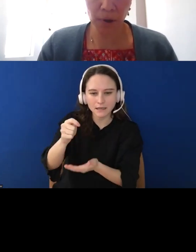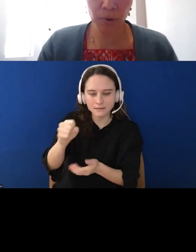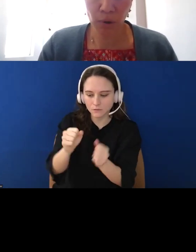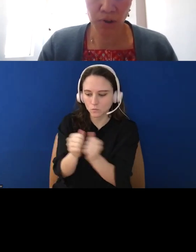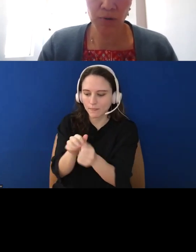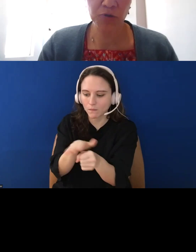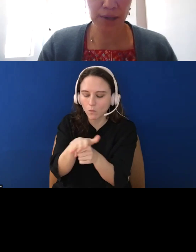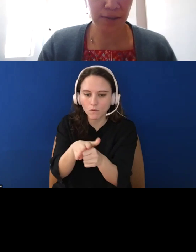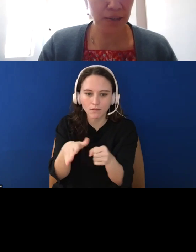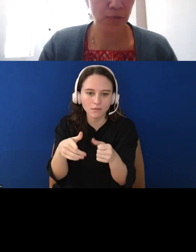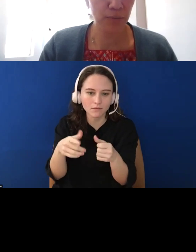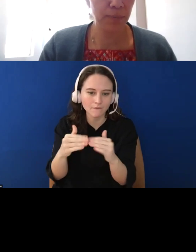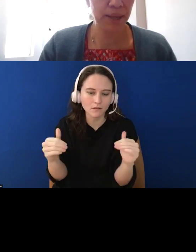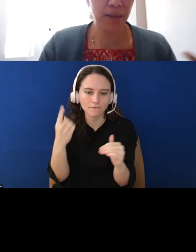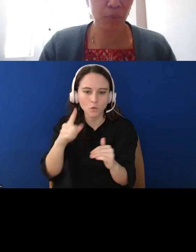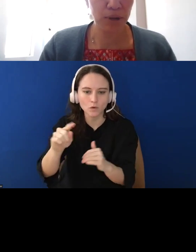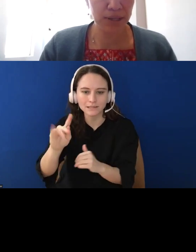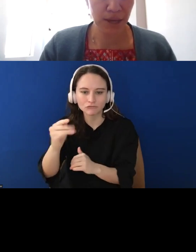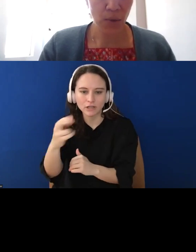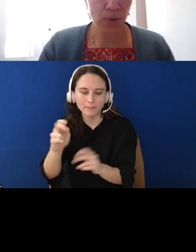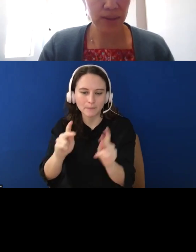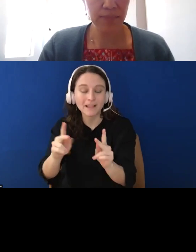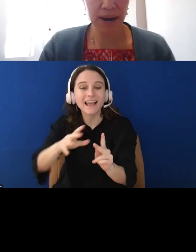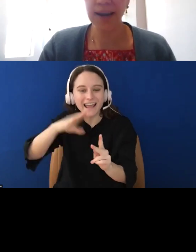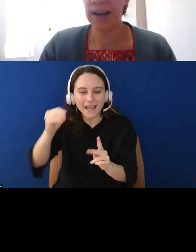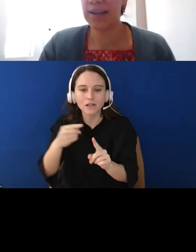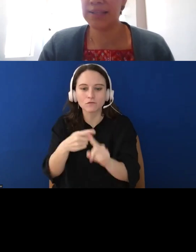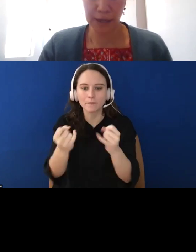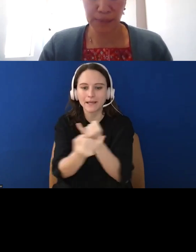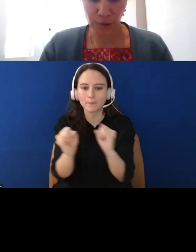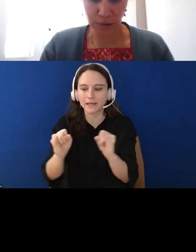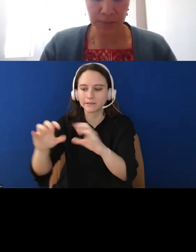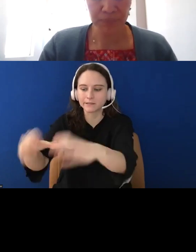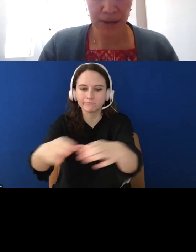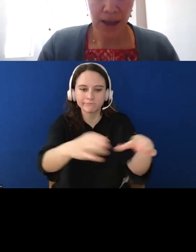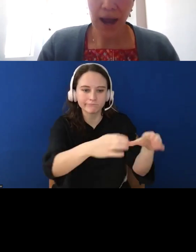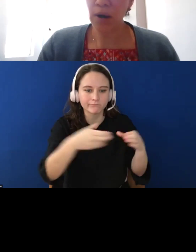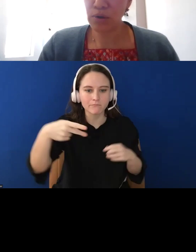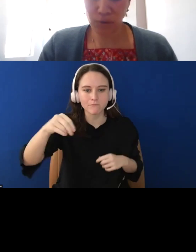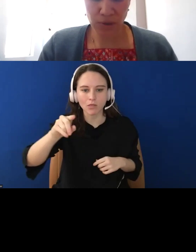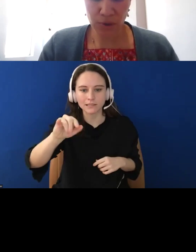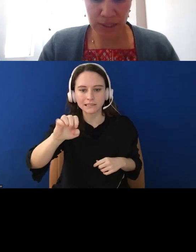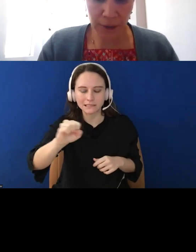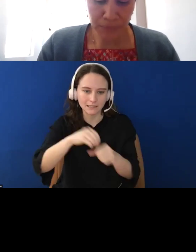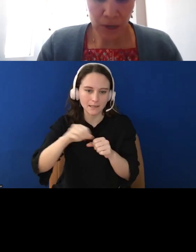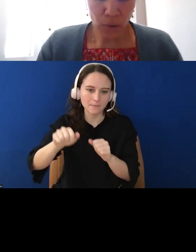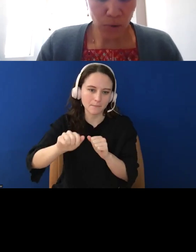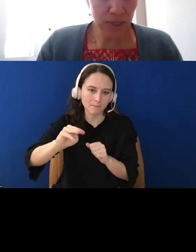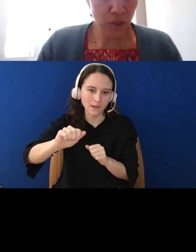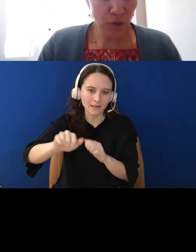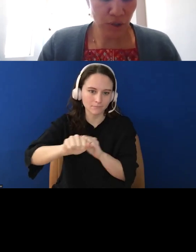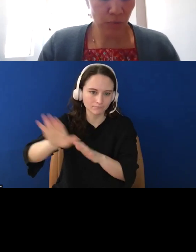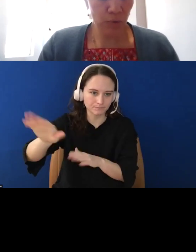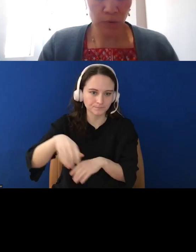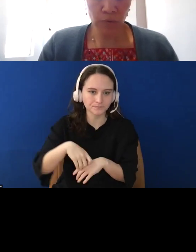K'iche' people, but also extracted taxes from dependent polities within the Maya highlands and beyond. Alonso de Zorita, who was